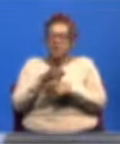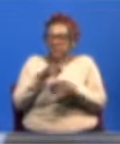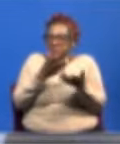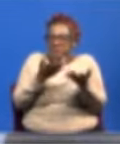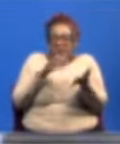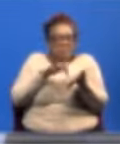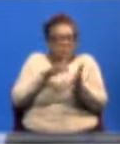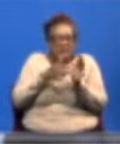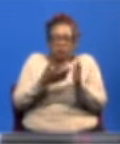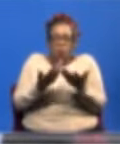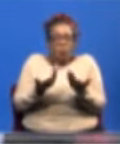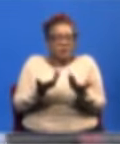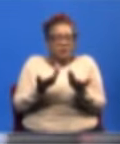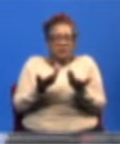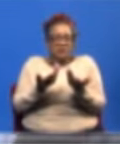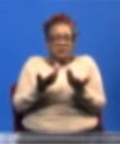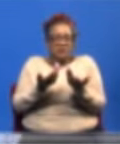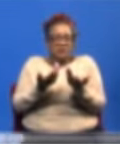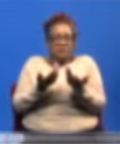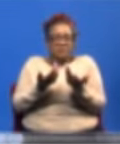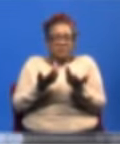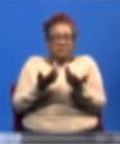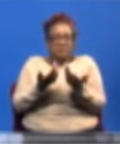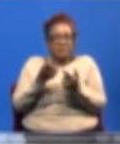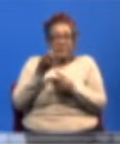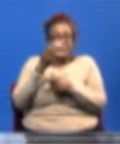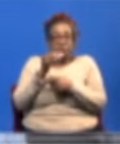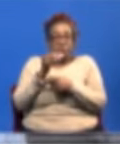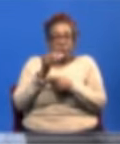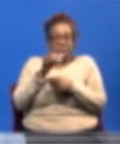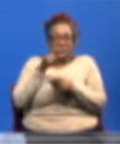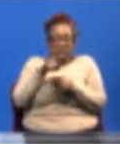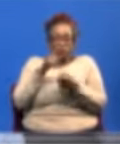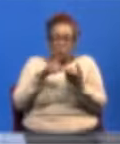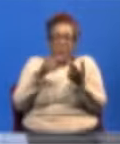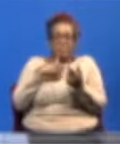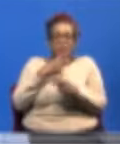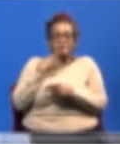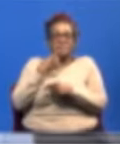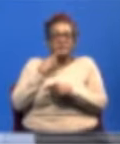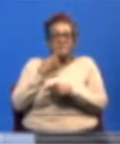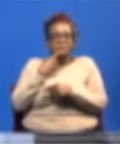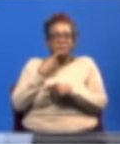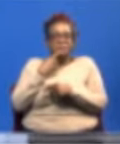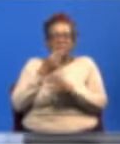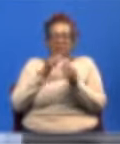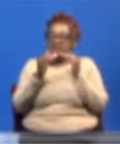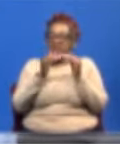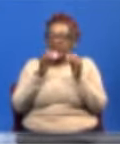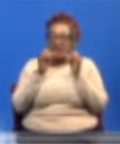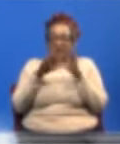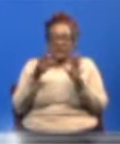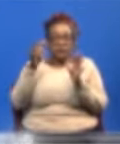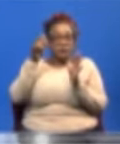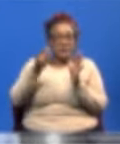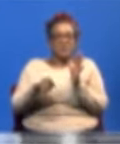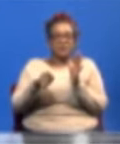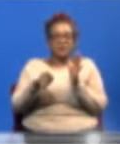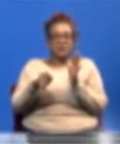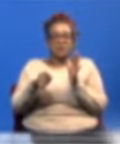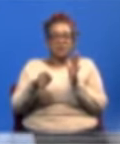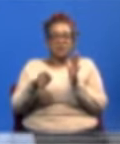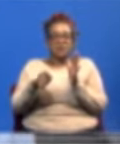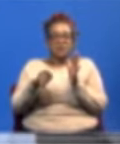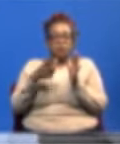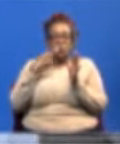that tell you? So, and that's what I was saying, that it is actually unfair to the judges hearing